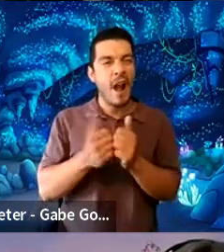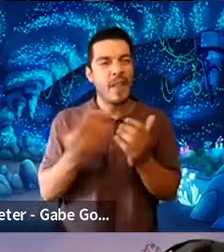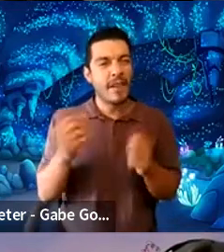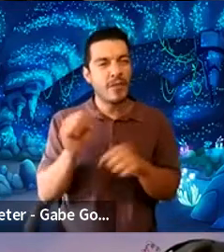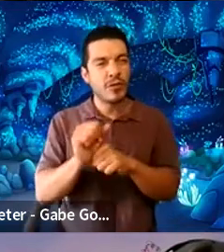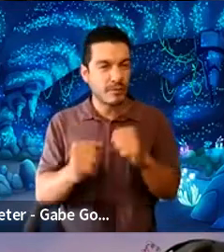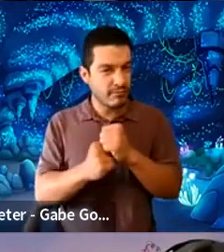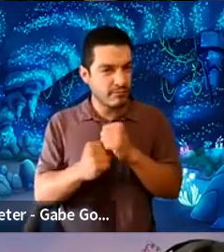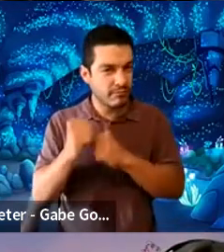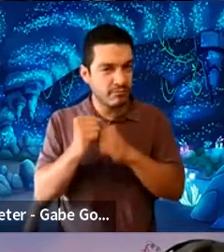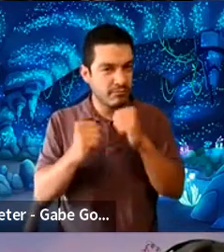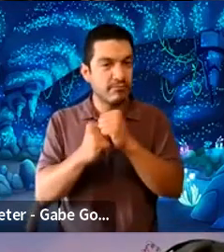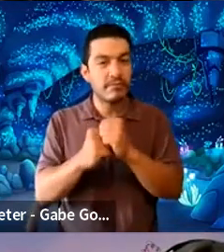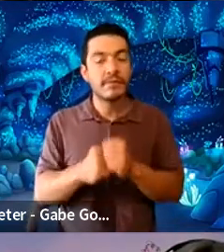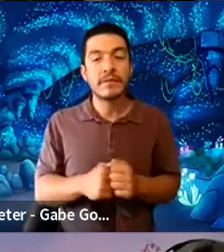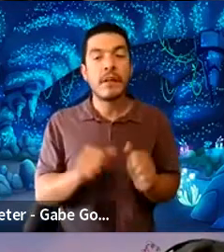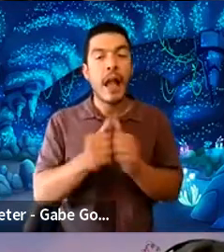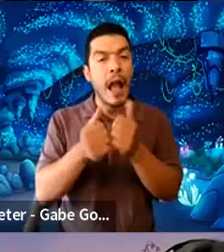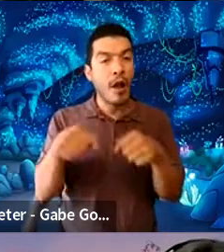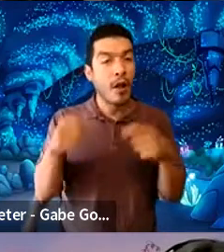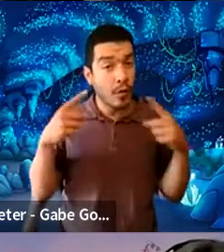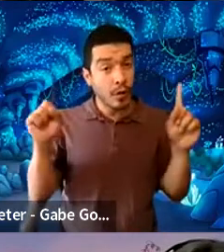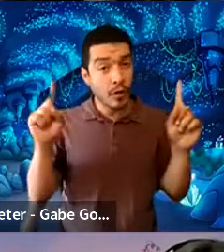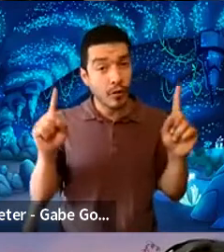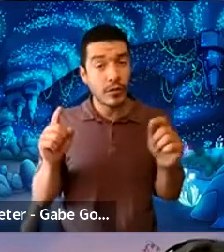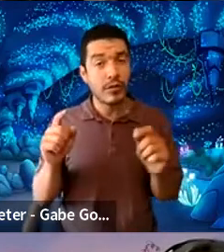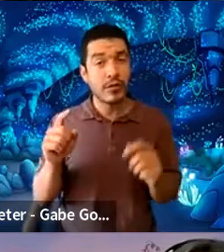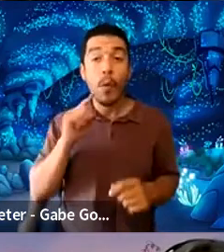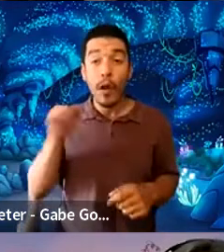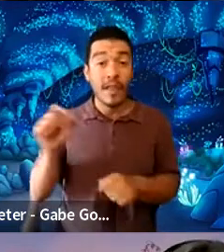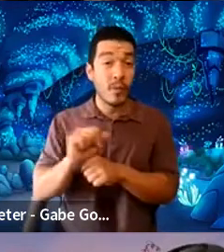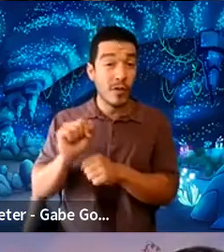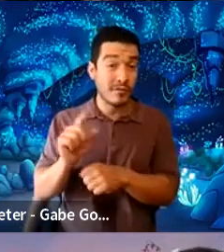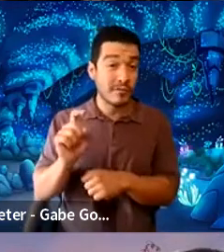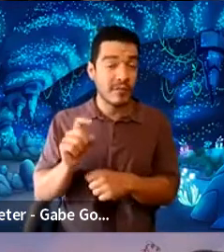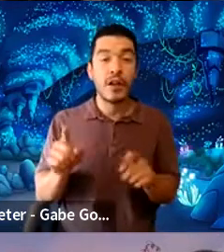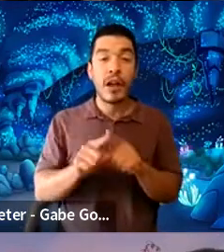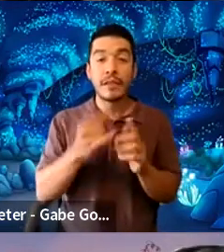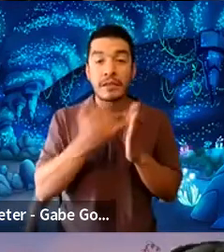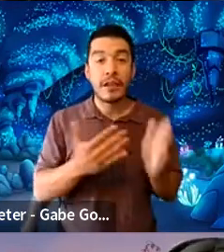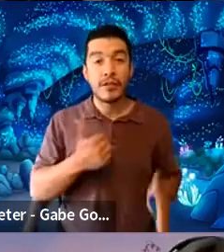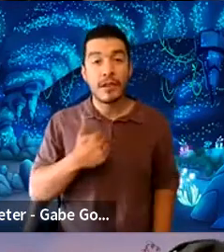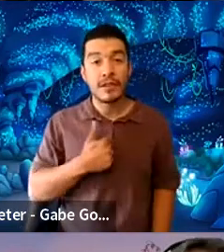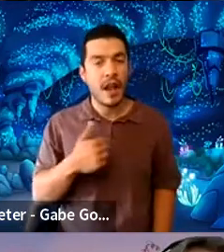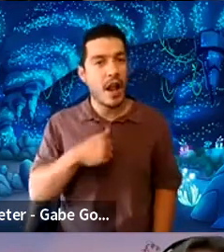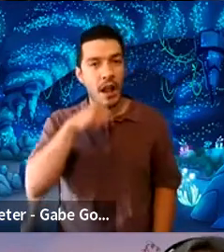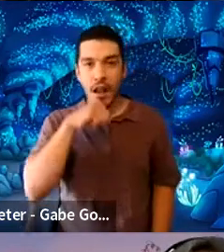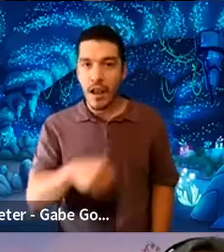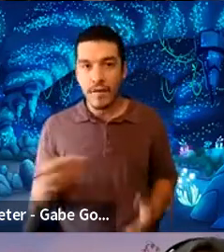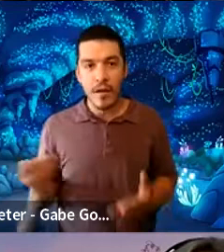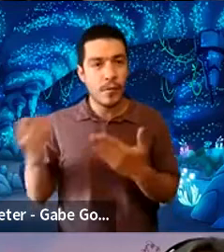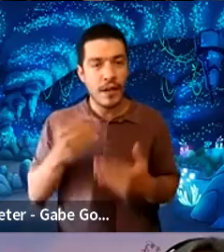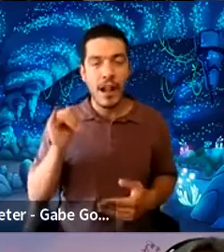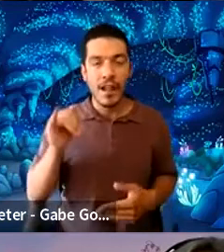engineering side of it as well. You know, how could it work? Would these cogs work? So as a designer myself as well, I loved bringing like